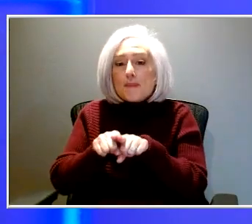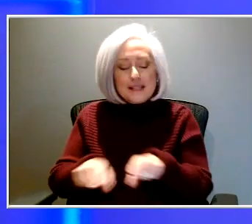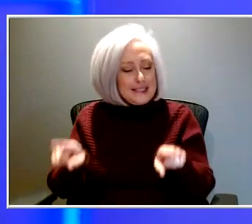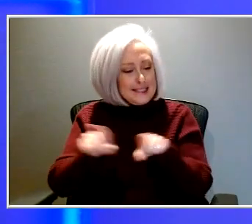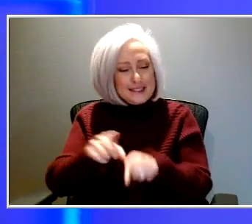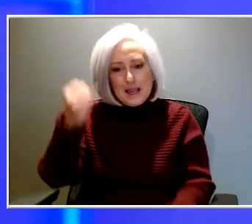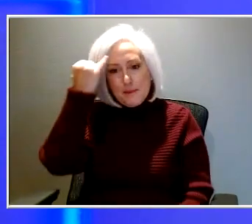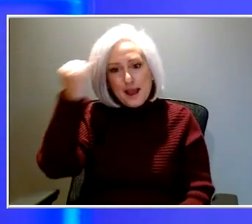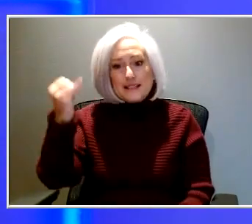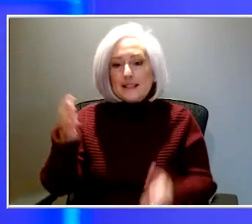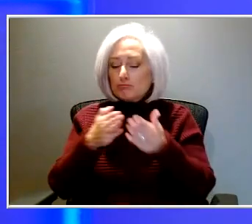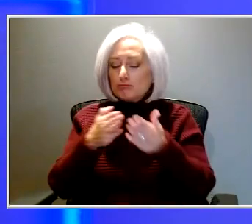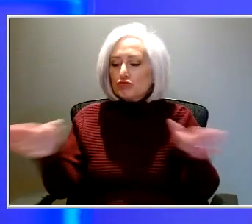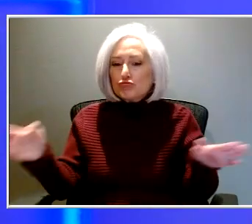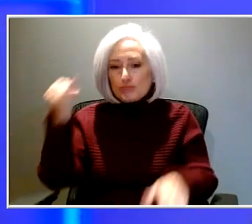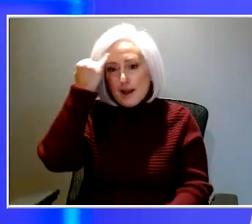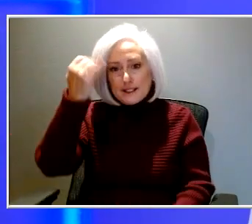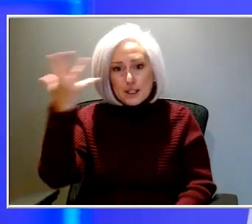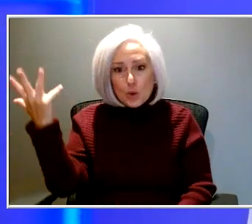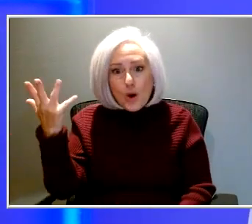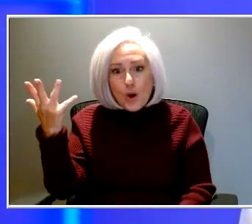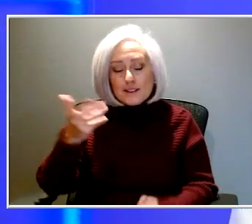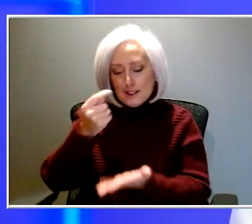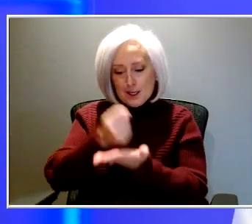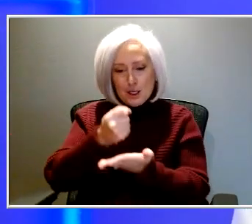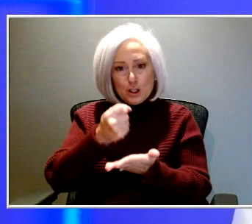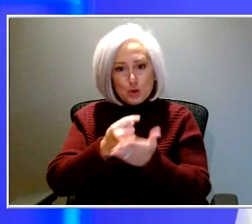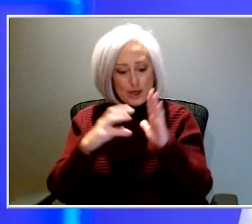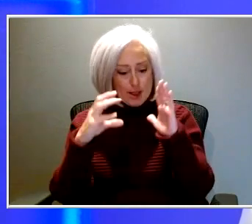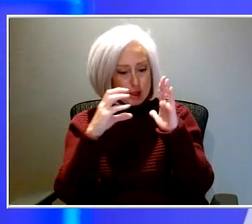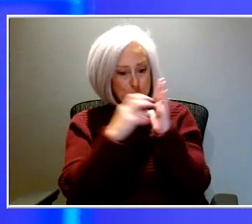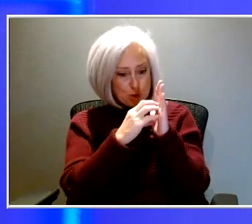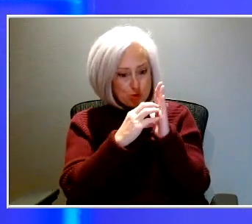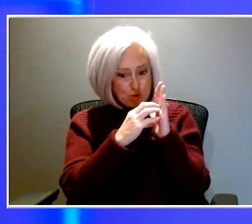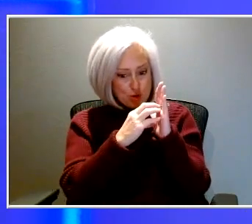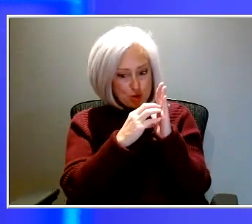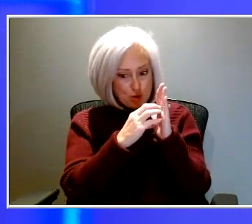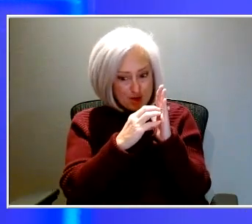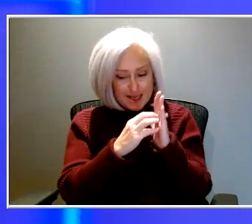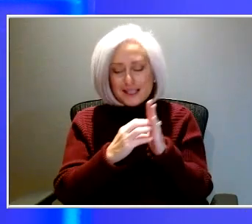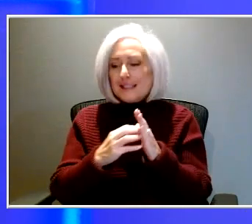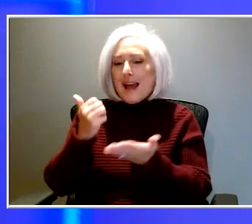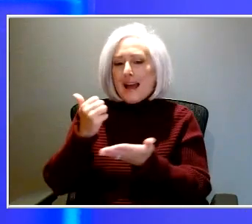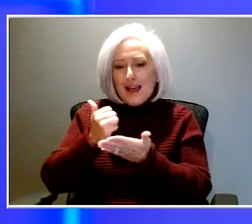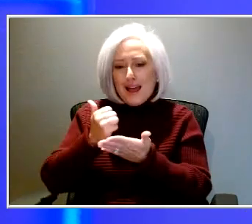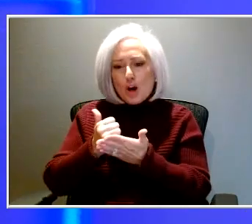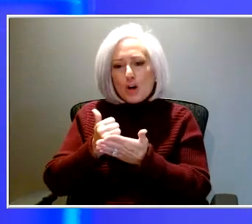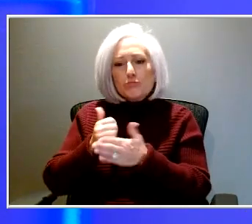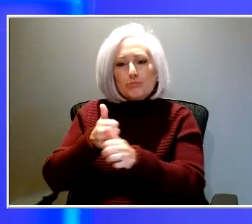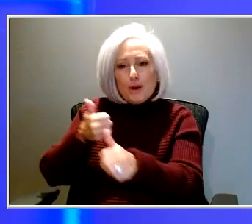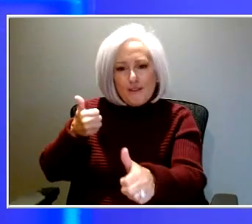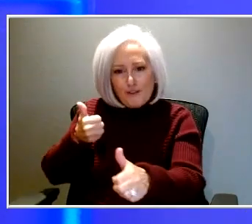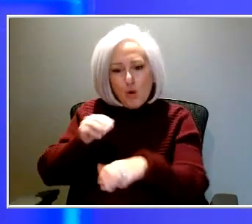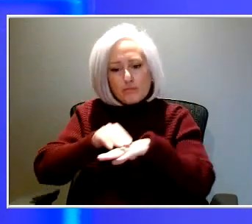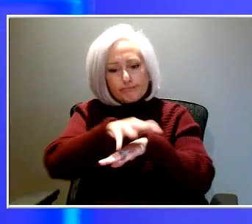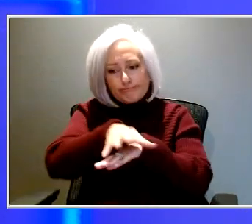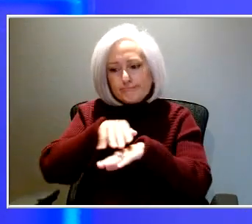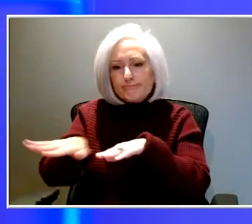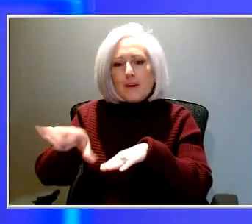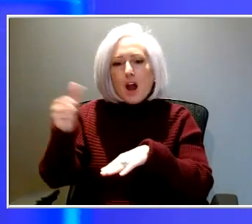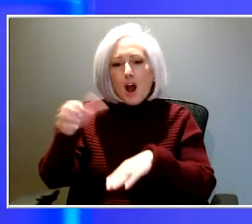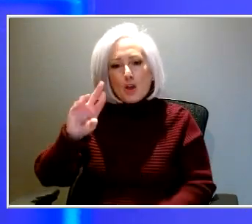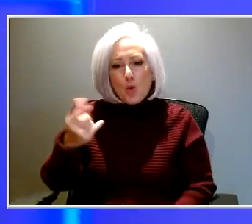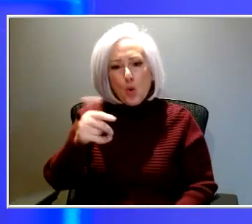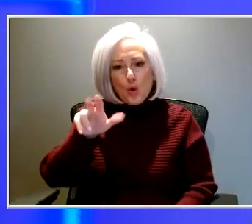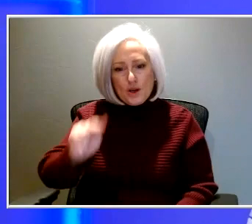treatment is to treat the tumor and spare the organs around it as much as we can. Proton therapy is one great way to do that. And what I